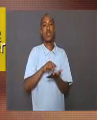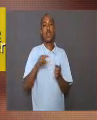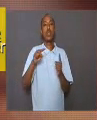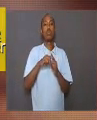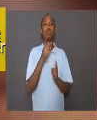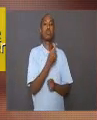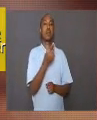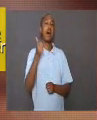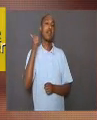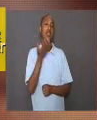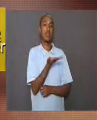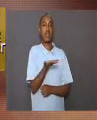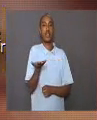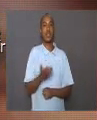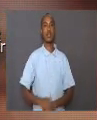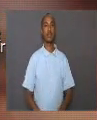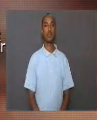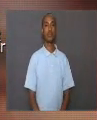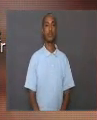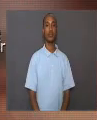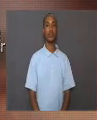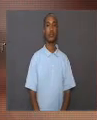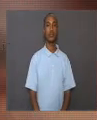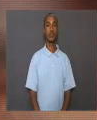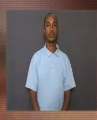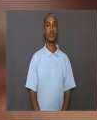to some other substance.